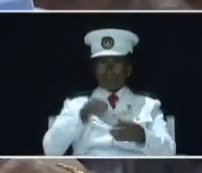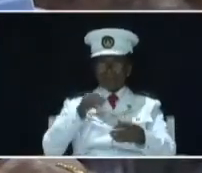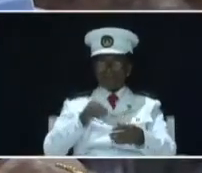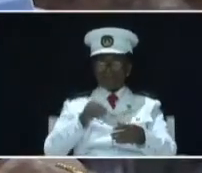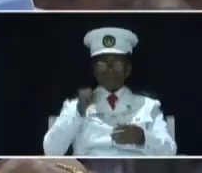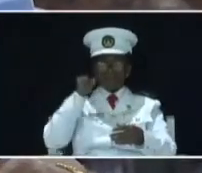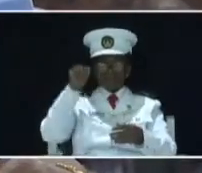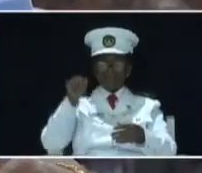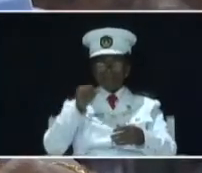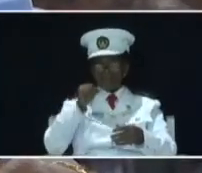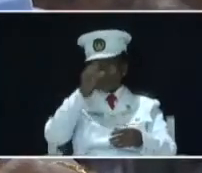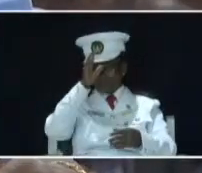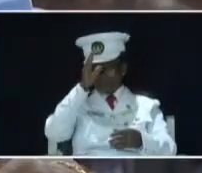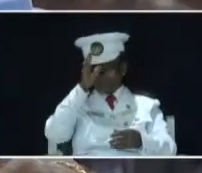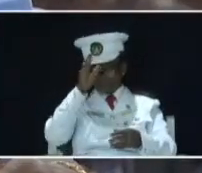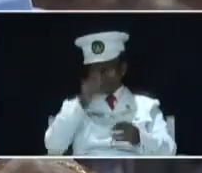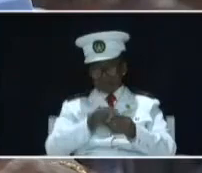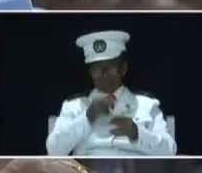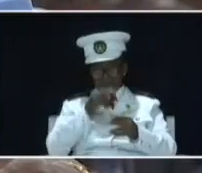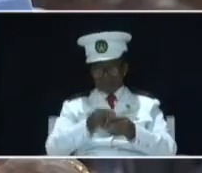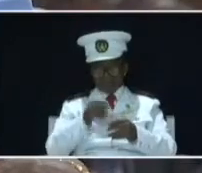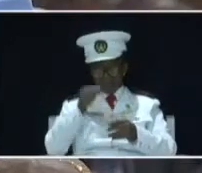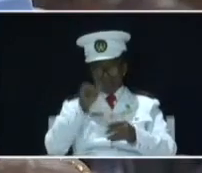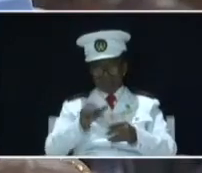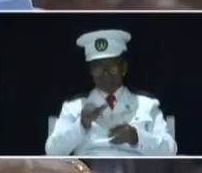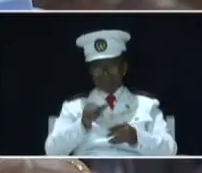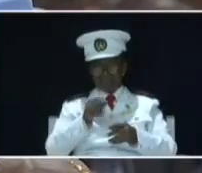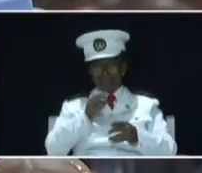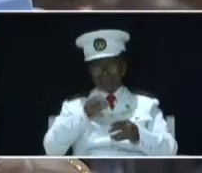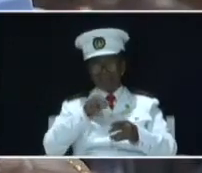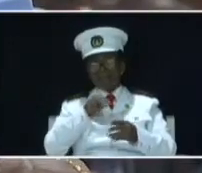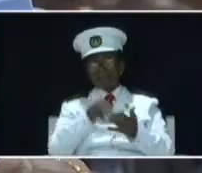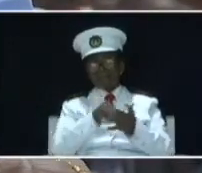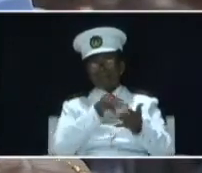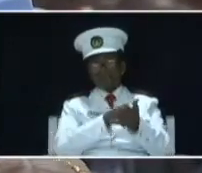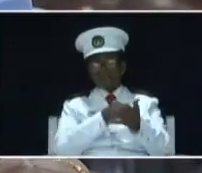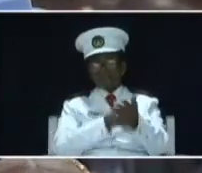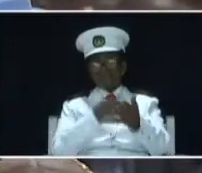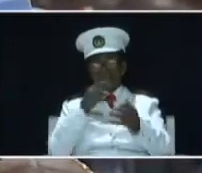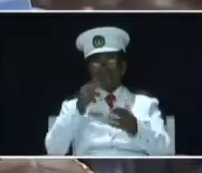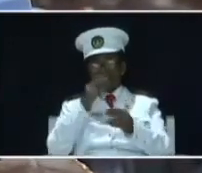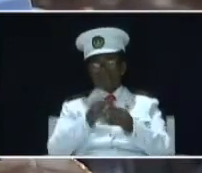Whereas they mentioned the name of the father of Bartimaeus, the beggar.